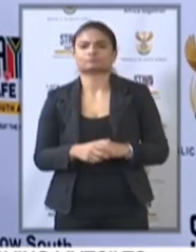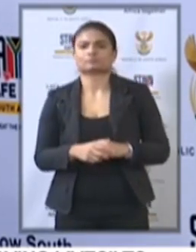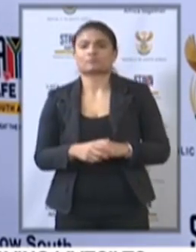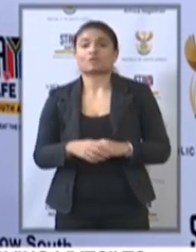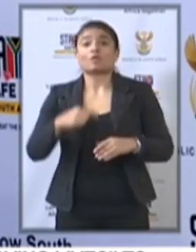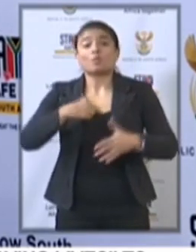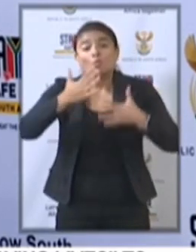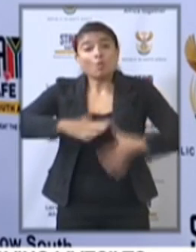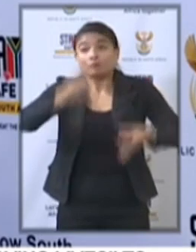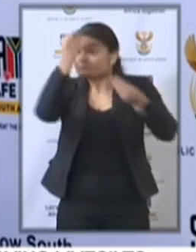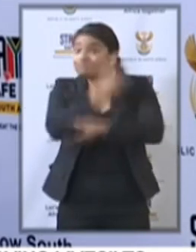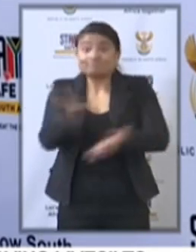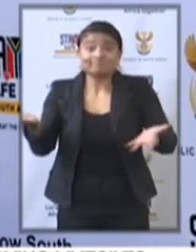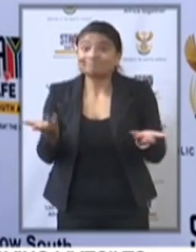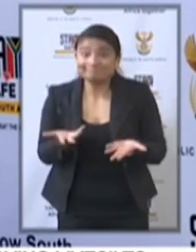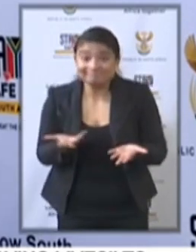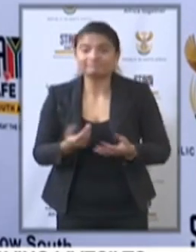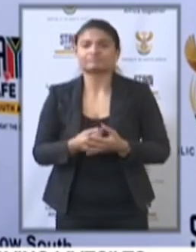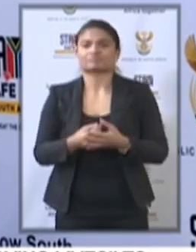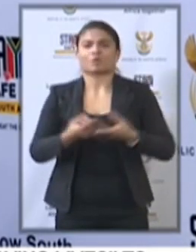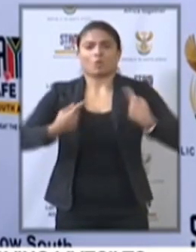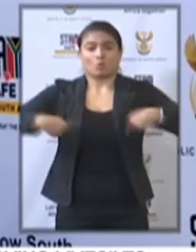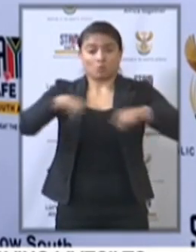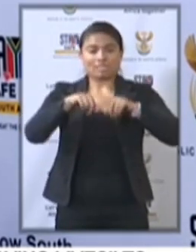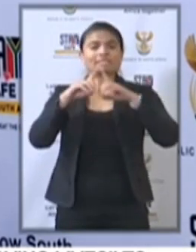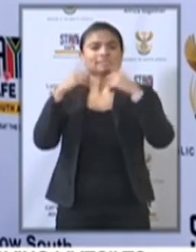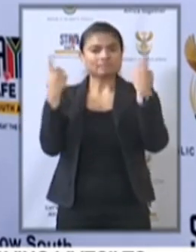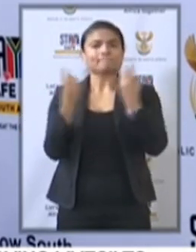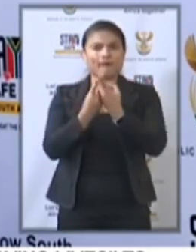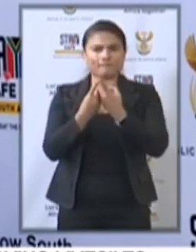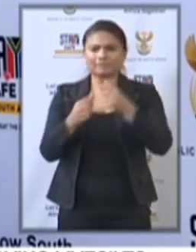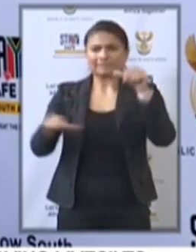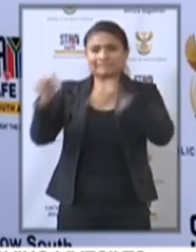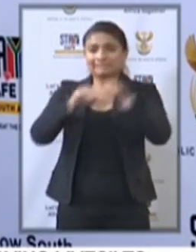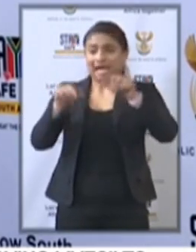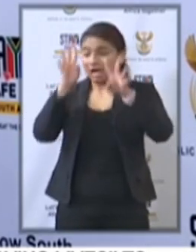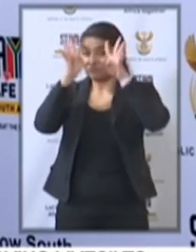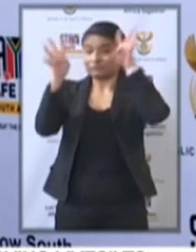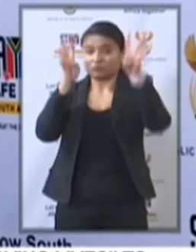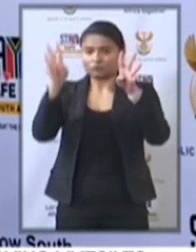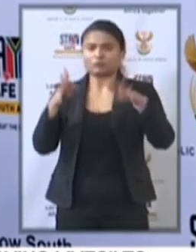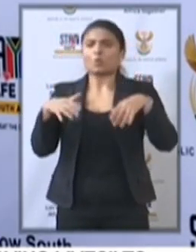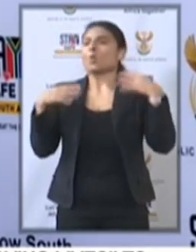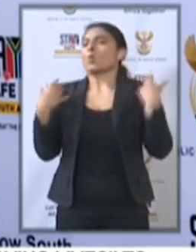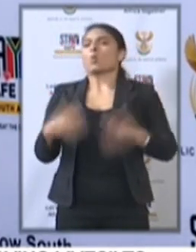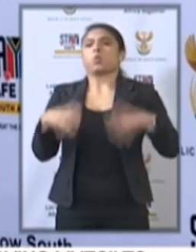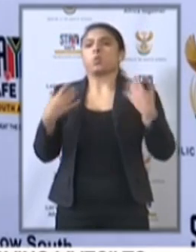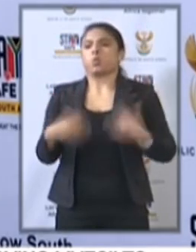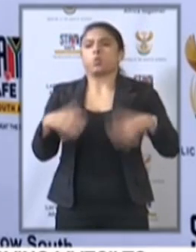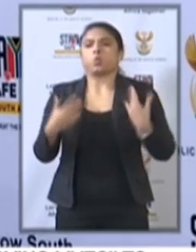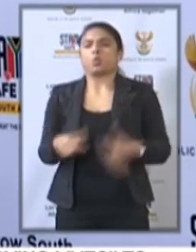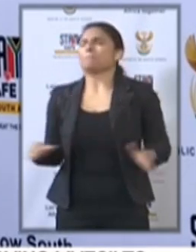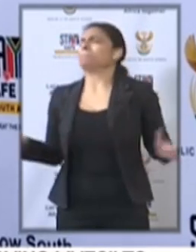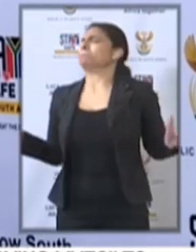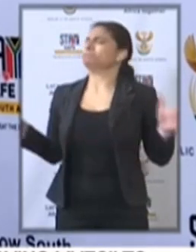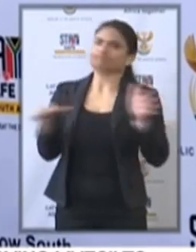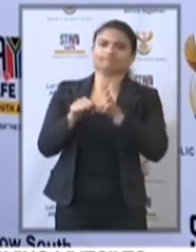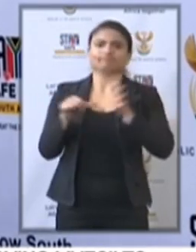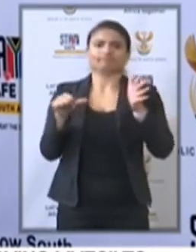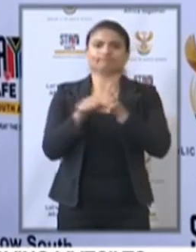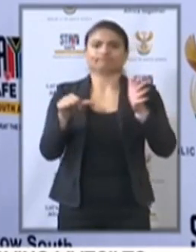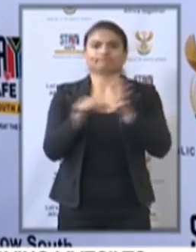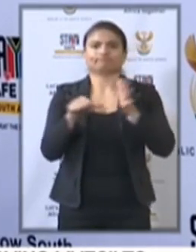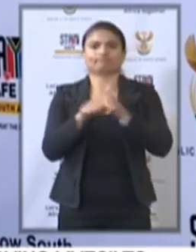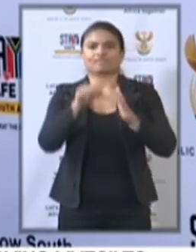the Department of Science and Innovation, we place high value in conducting ethical and responsible